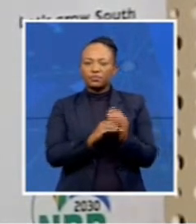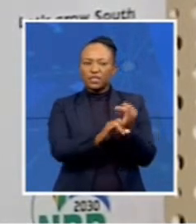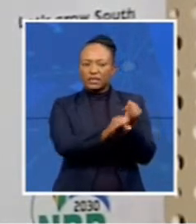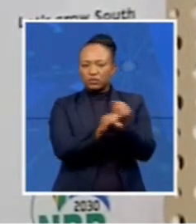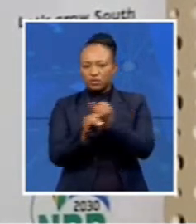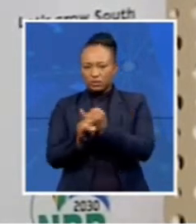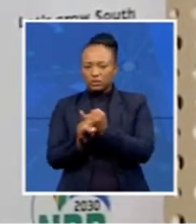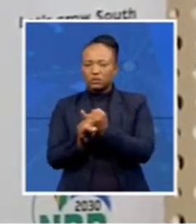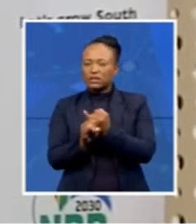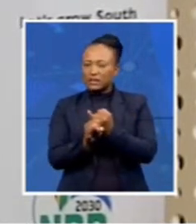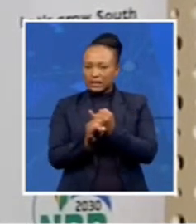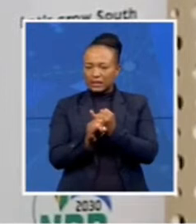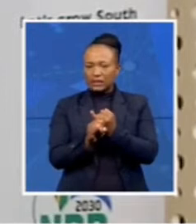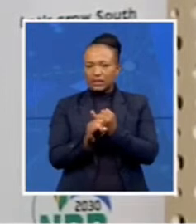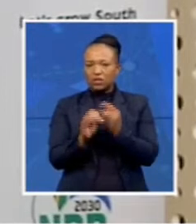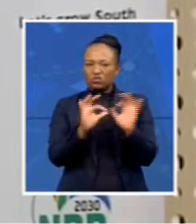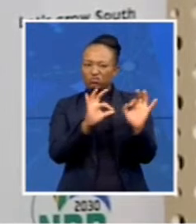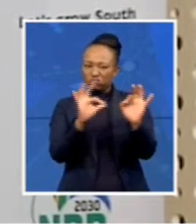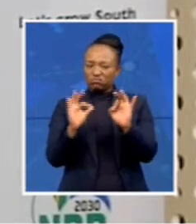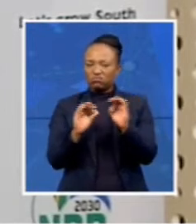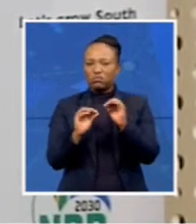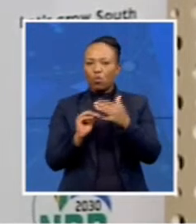South Africa is a water-scarce country,